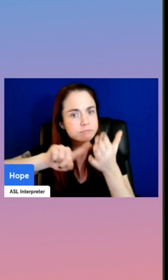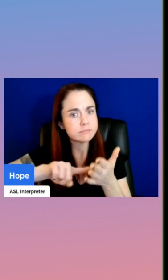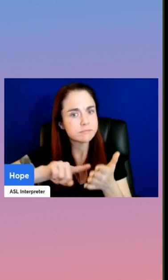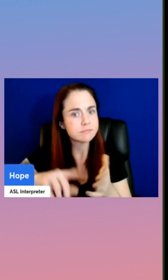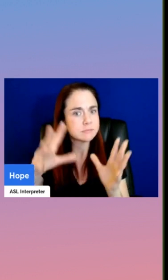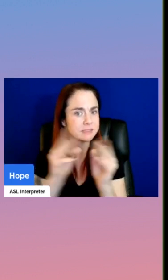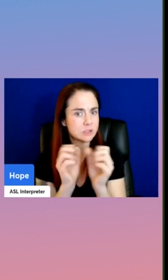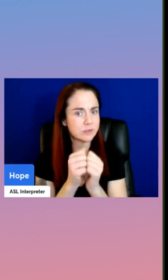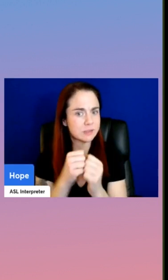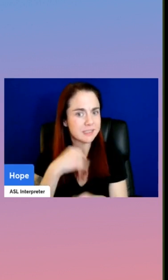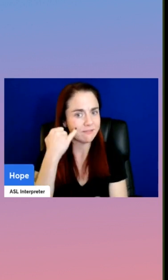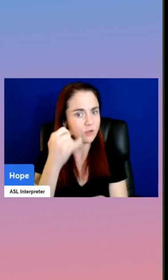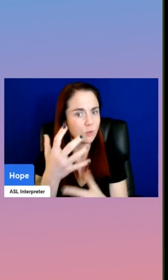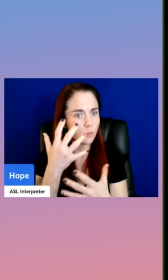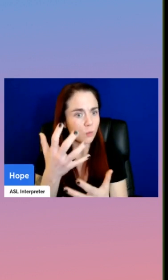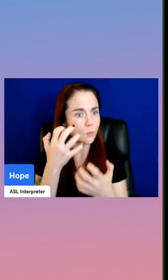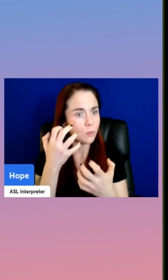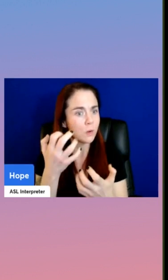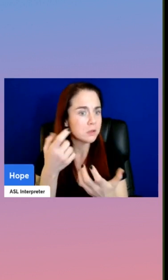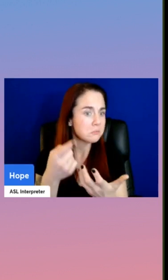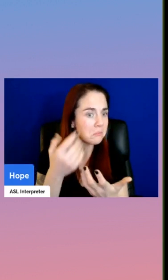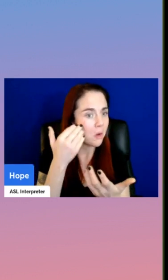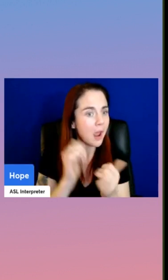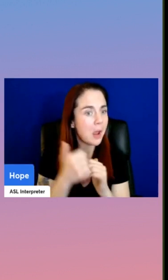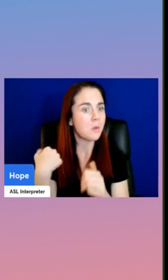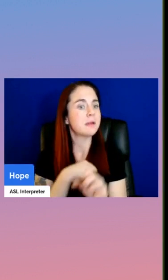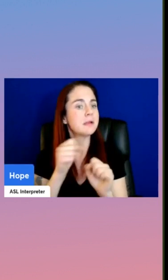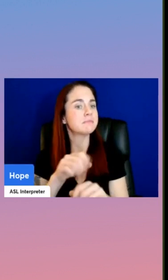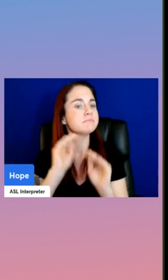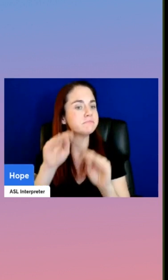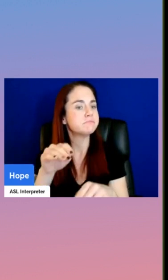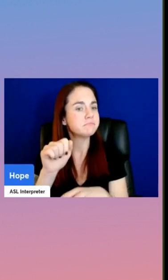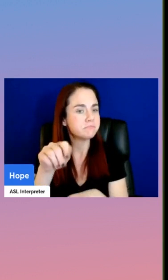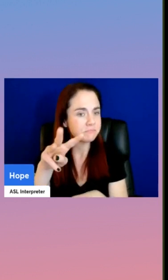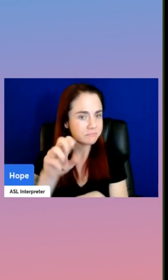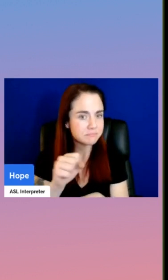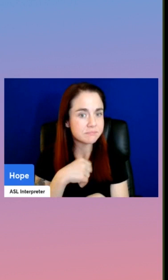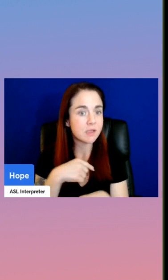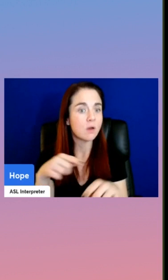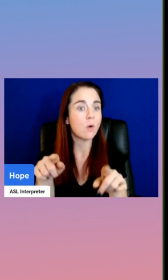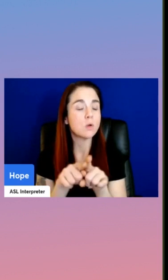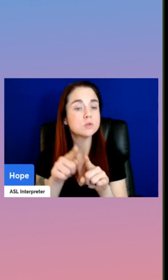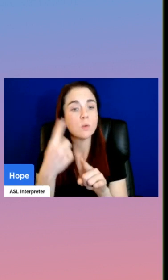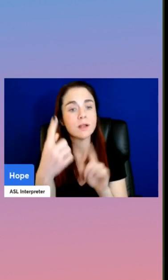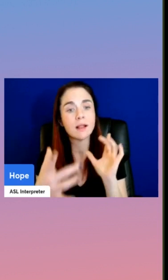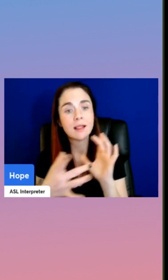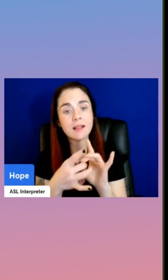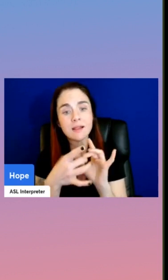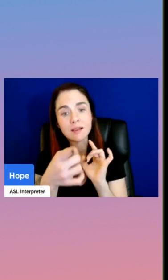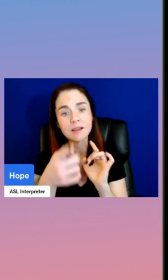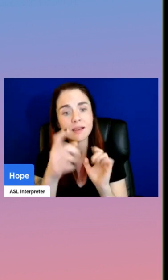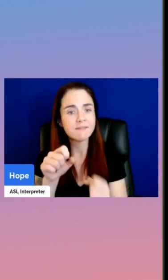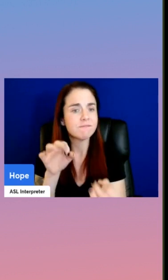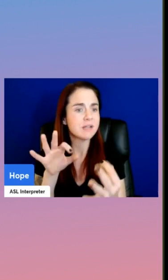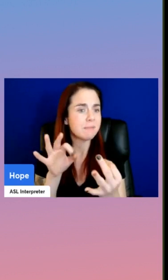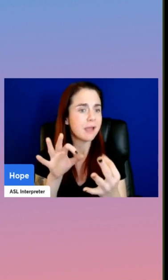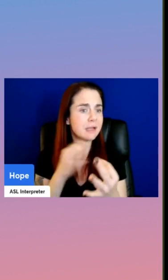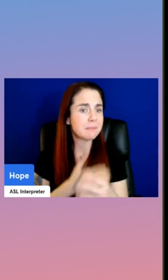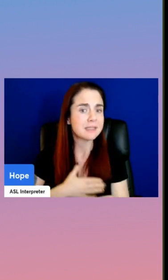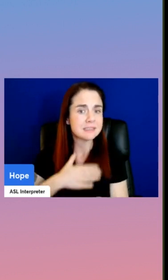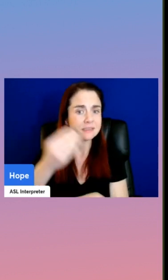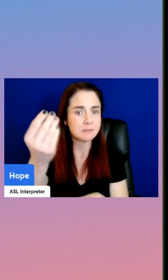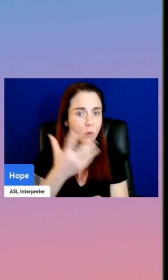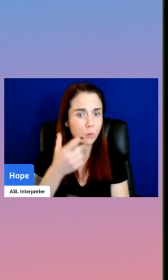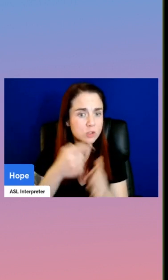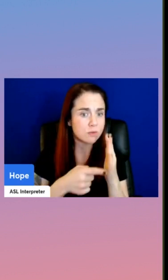about how we can implement this within AWS. There is also a link for you to be able to provide me with feedback. Please feel free to tell me what you